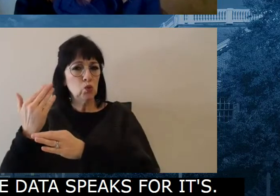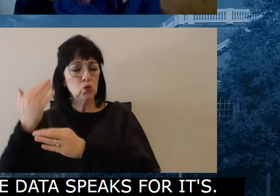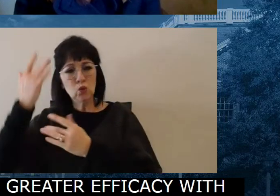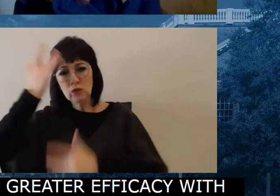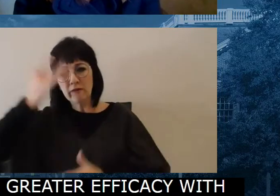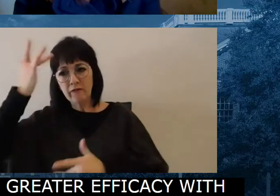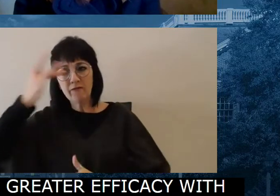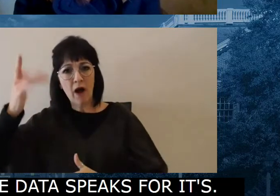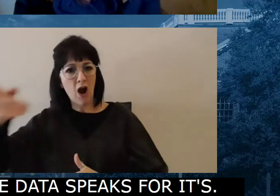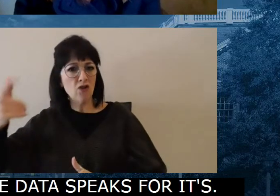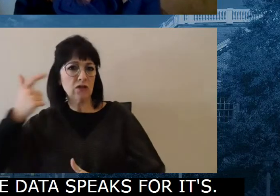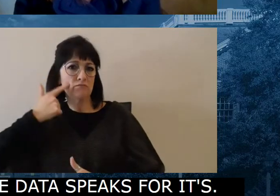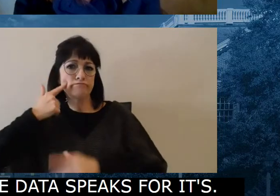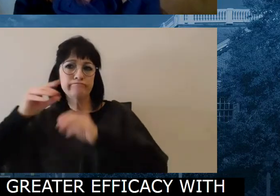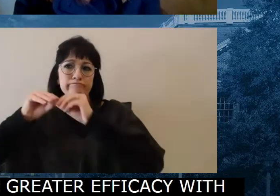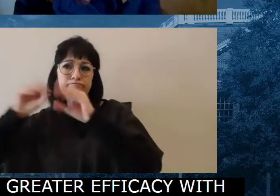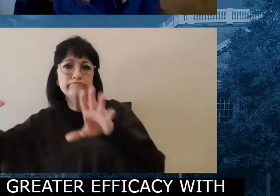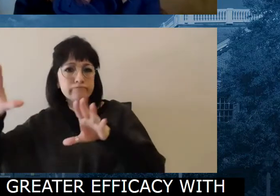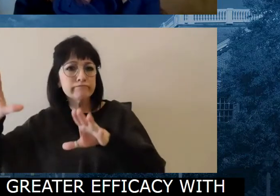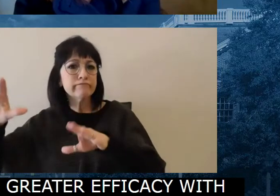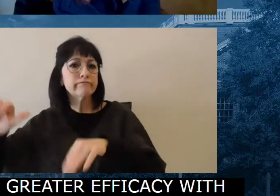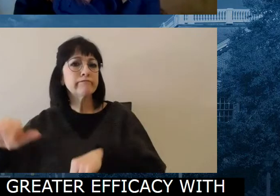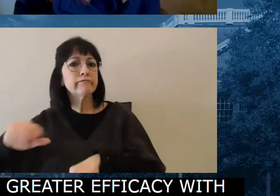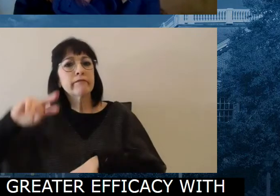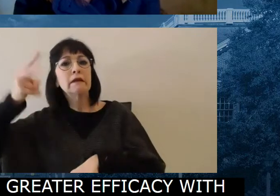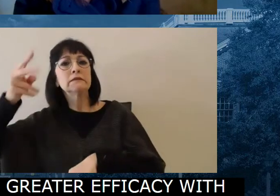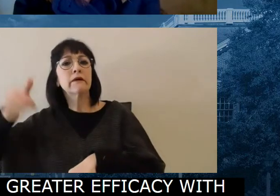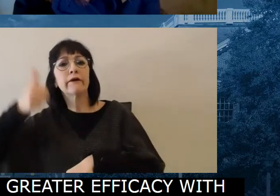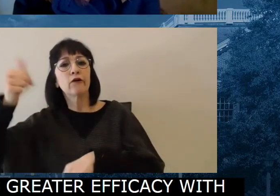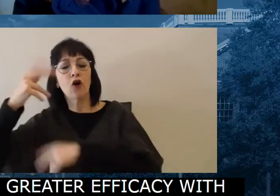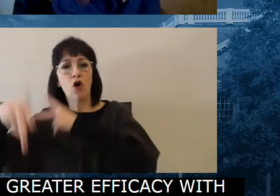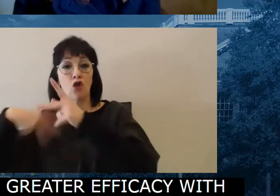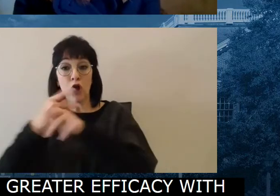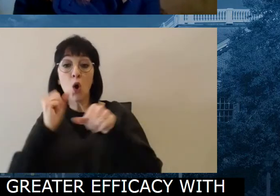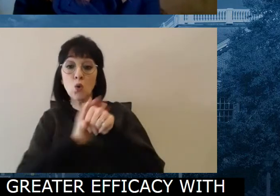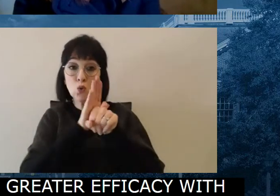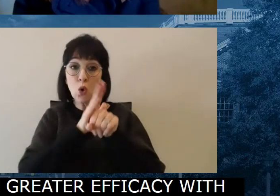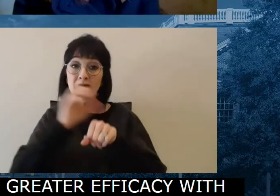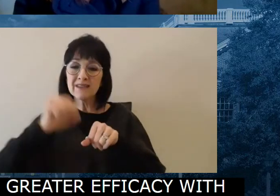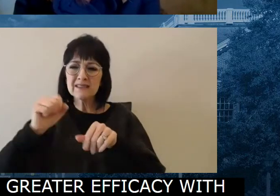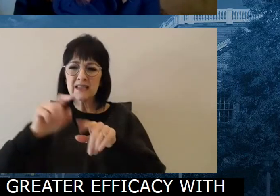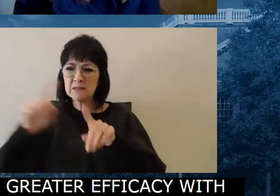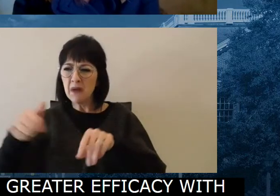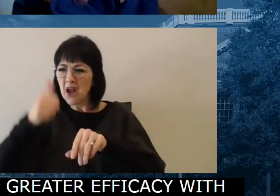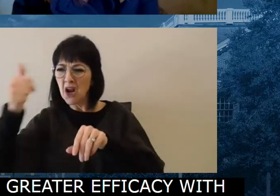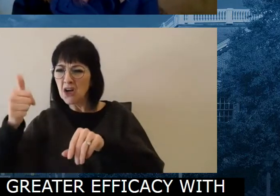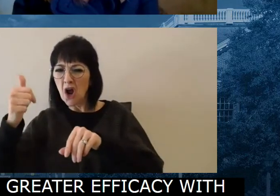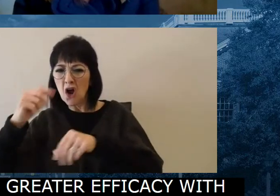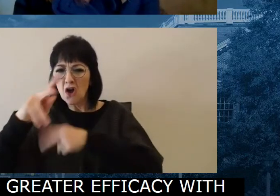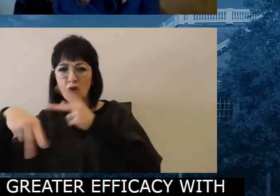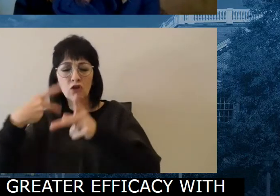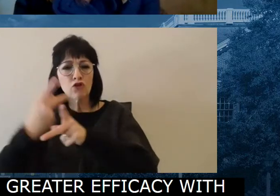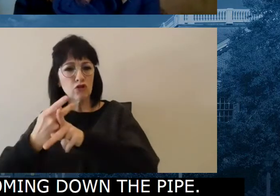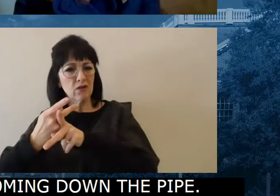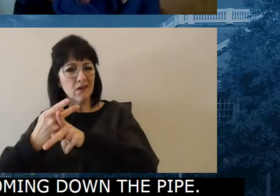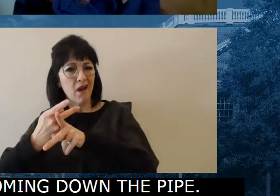in a similar fashion. There is great benefit, frankly, to being able to do it with a single dose and to